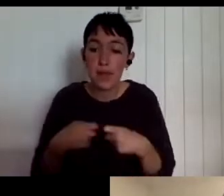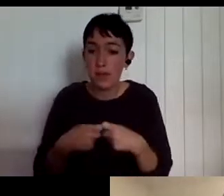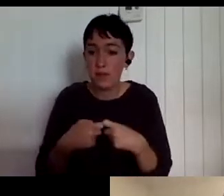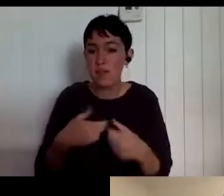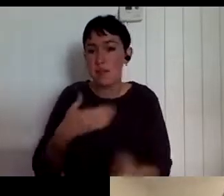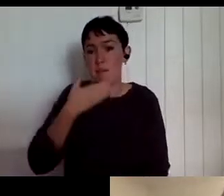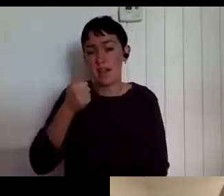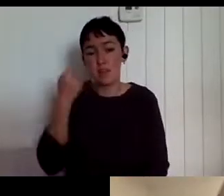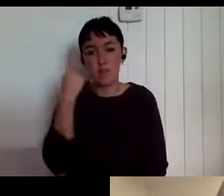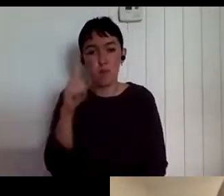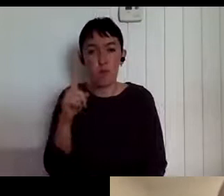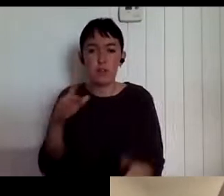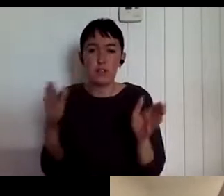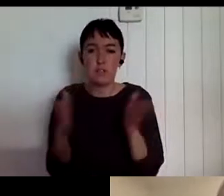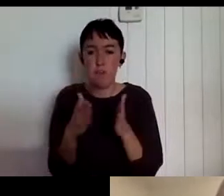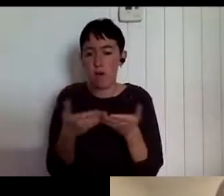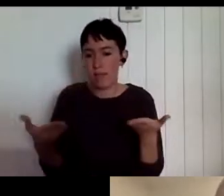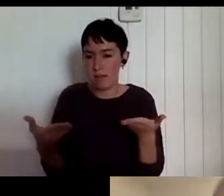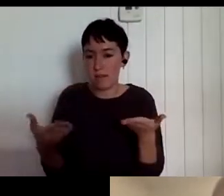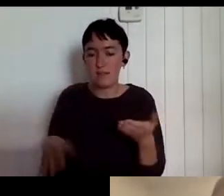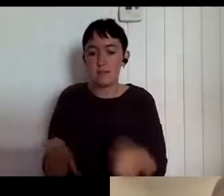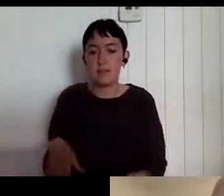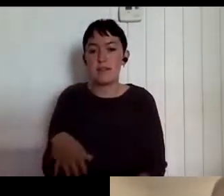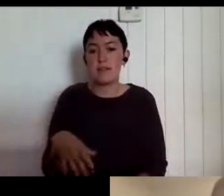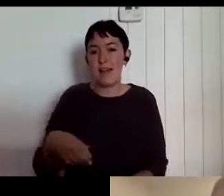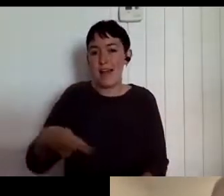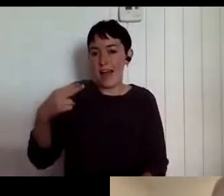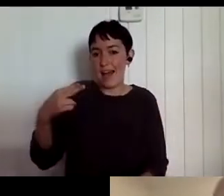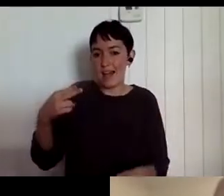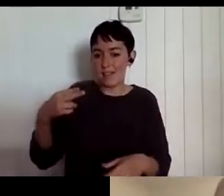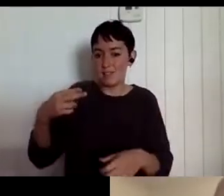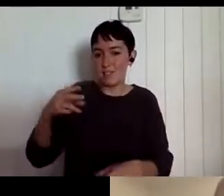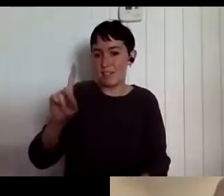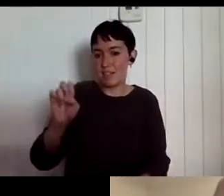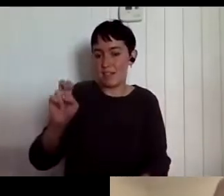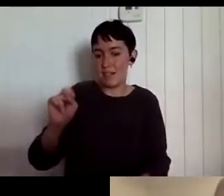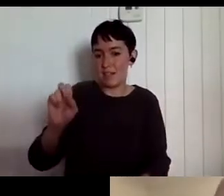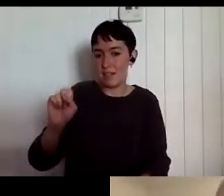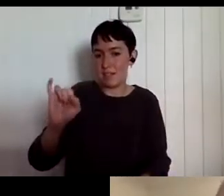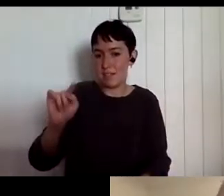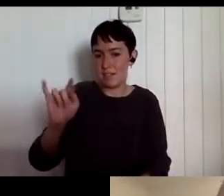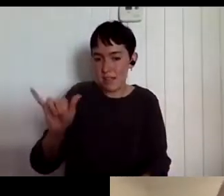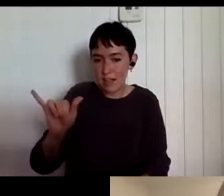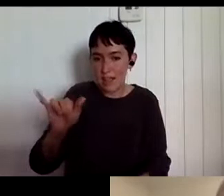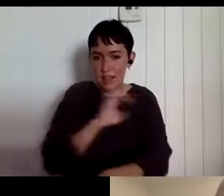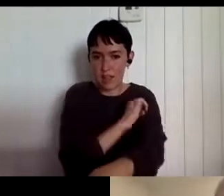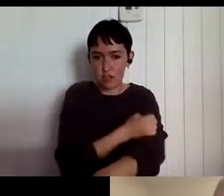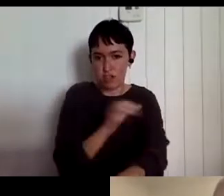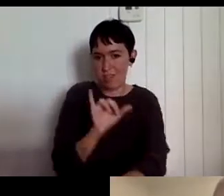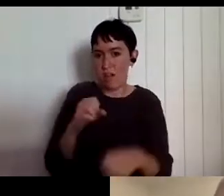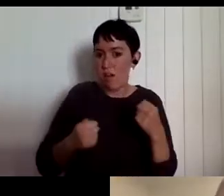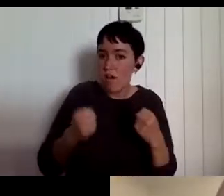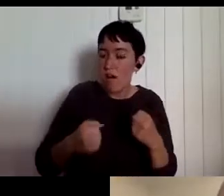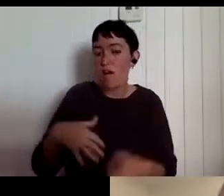smaller scale where you really need, you know, high density. So, you know, cars, phones and things of that sort. And something that you use kind of like on a daily sort